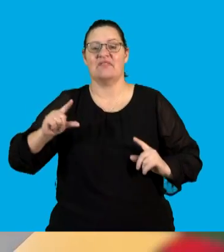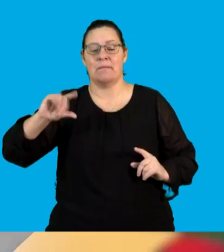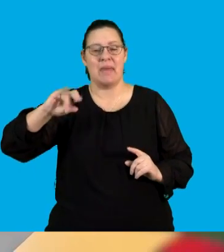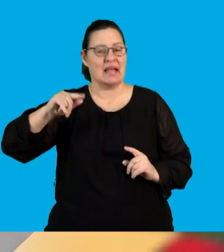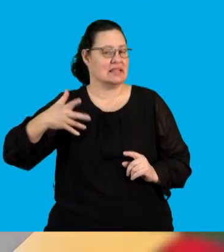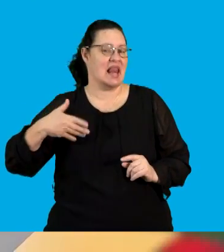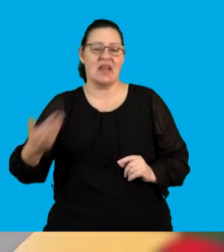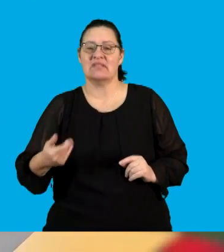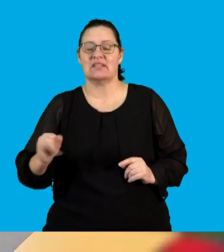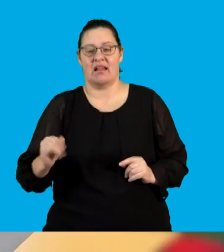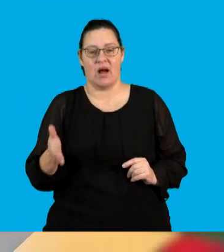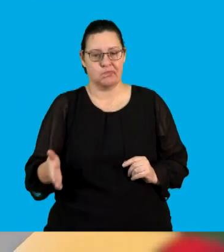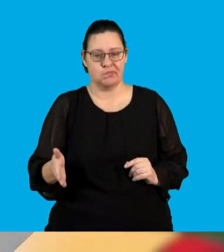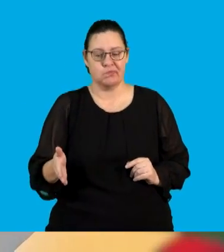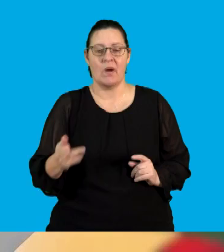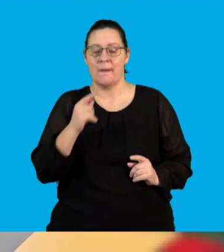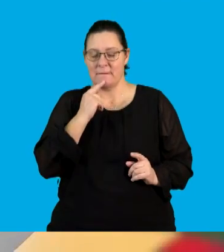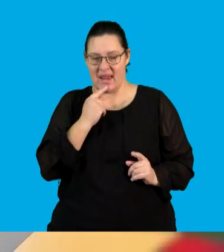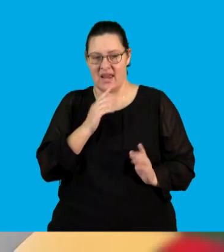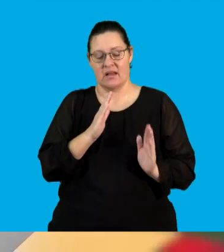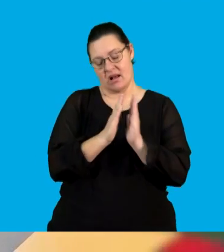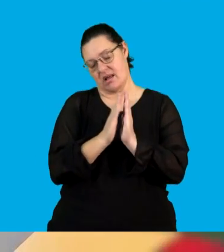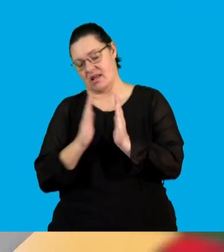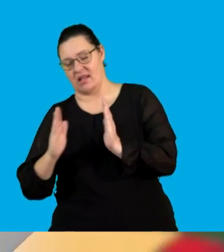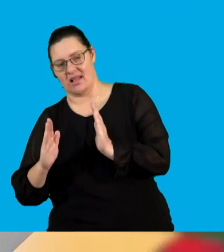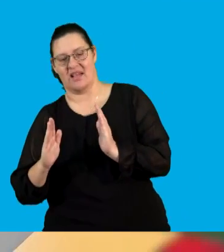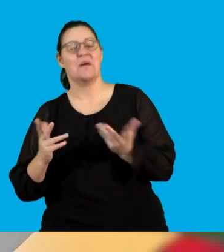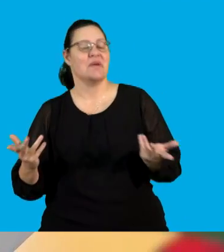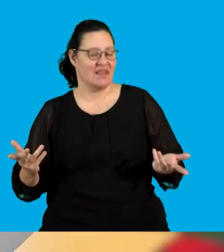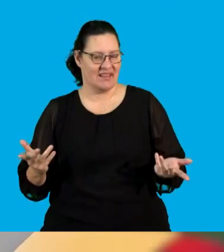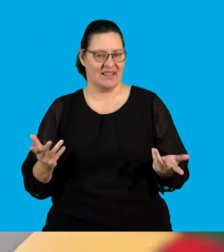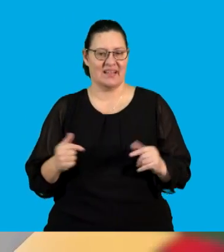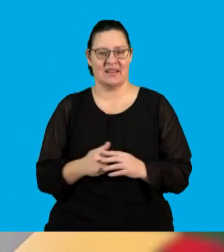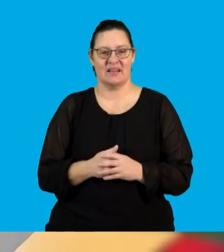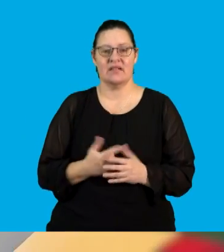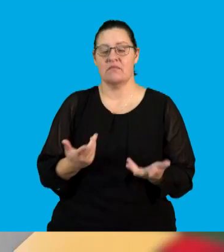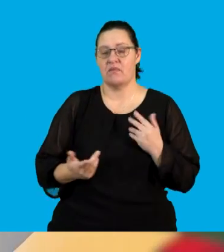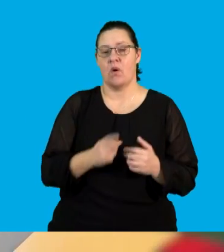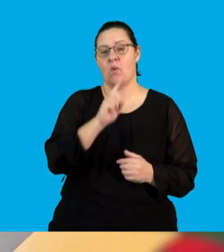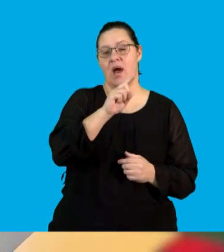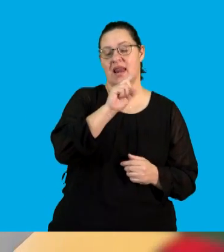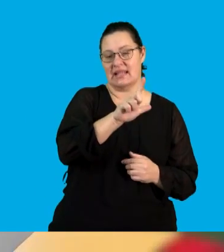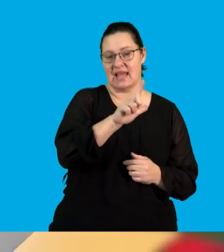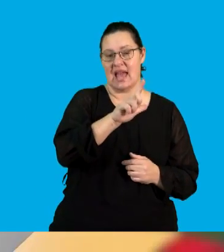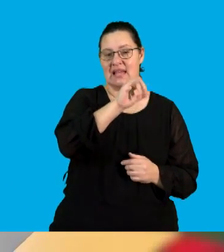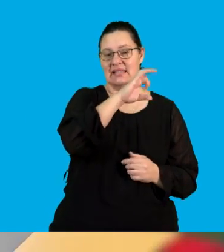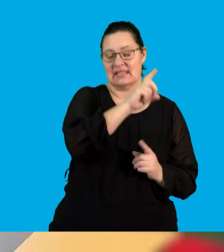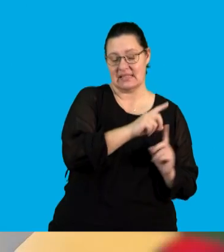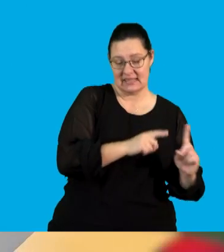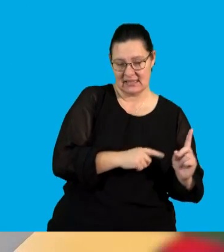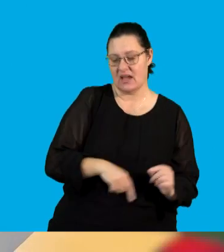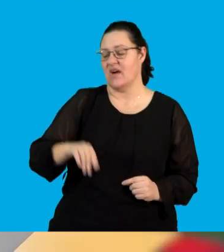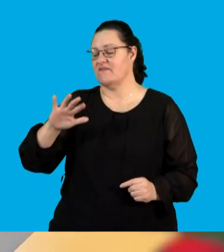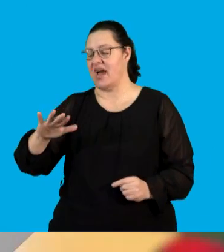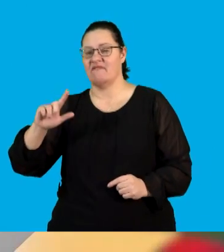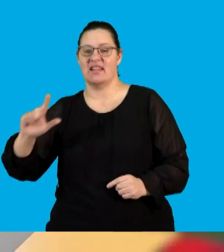base, and some of the base is going to remain because too much of it was added. We can take, for instance, 1 liter of an acid and